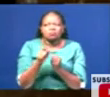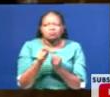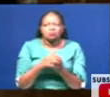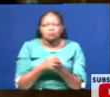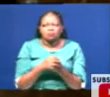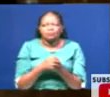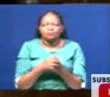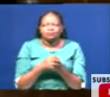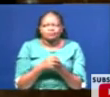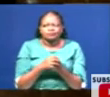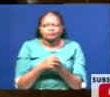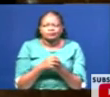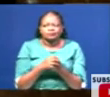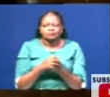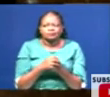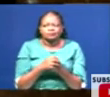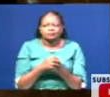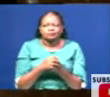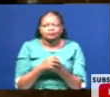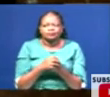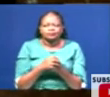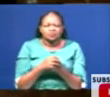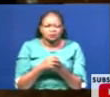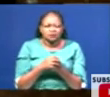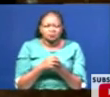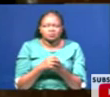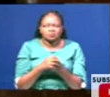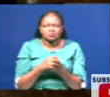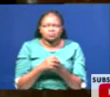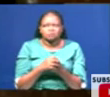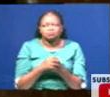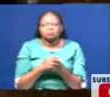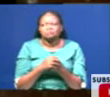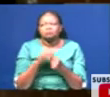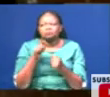hope, executions continue.